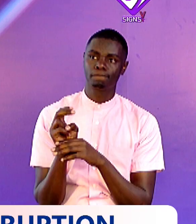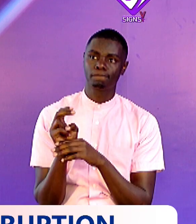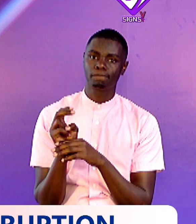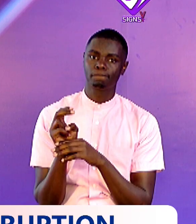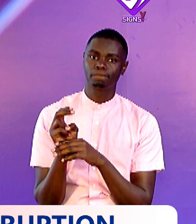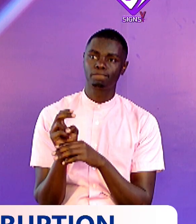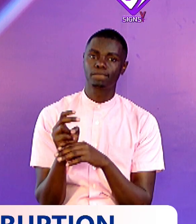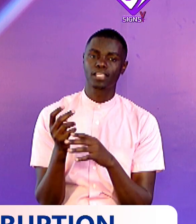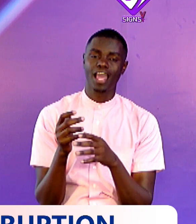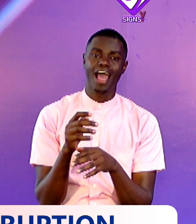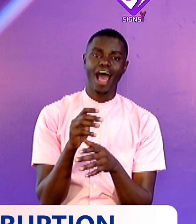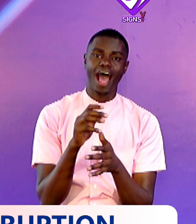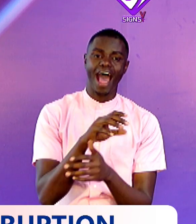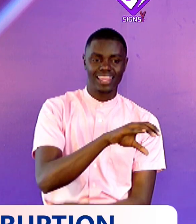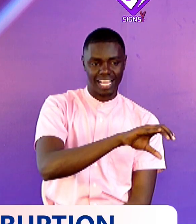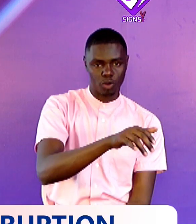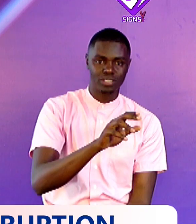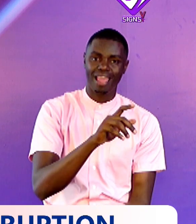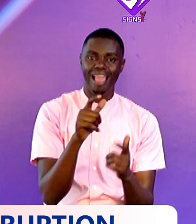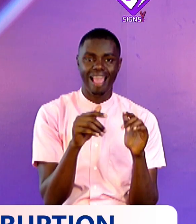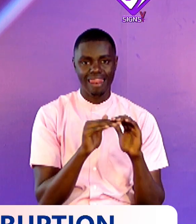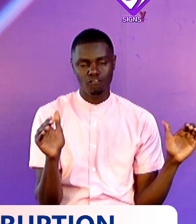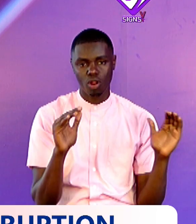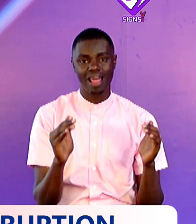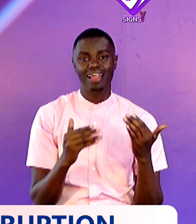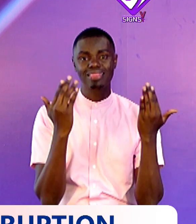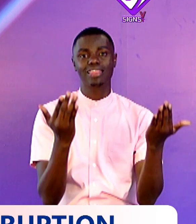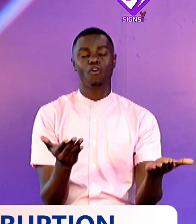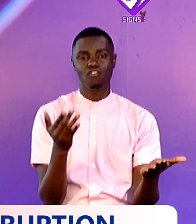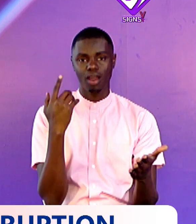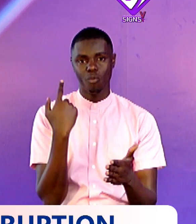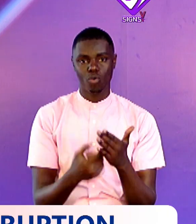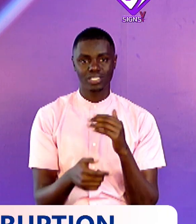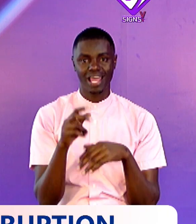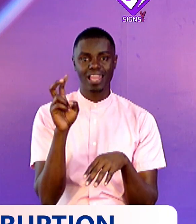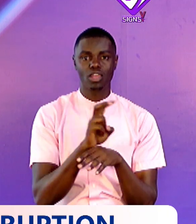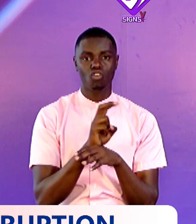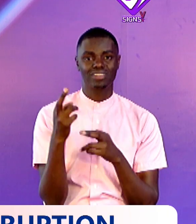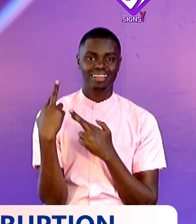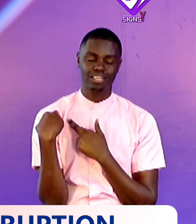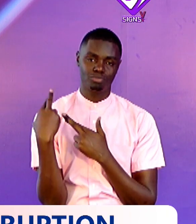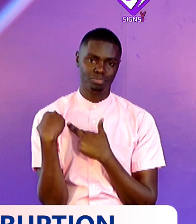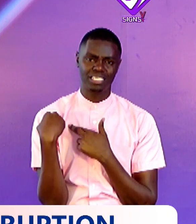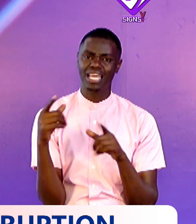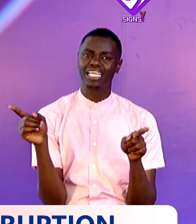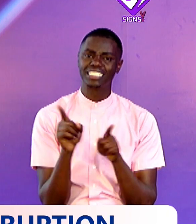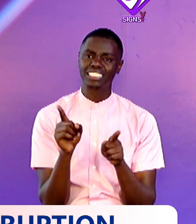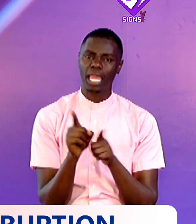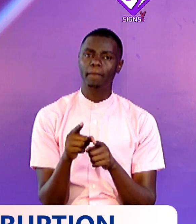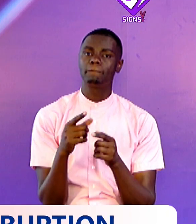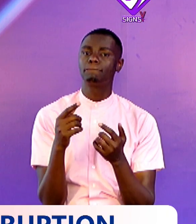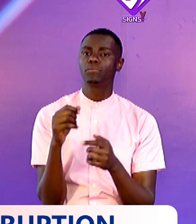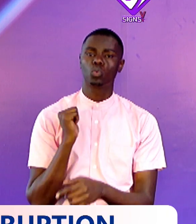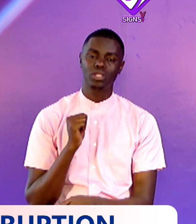At the county level, they offer the oversight role. Right. Same is done by the